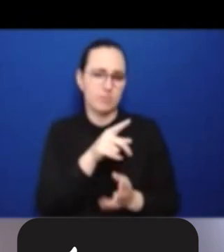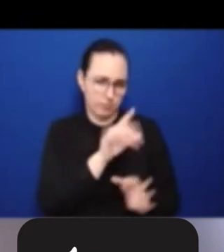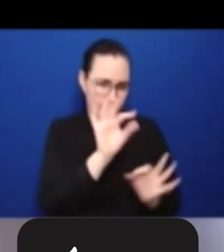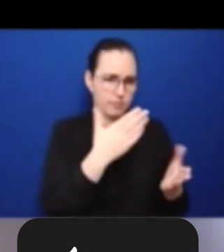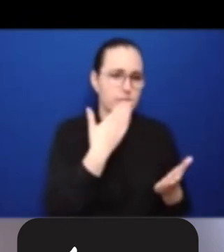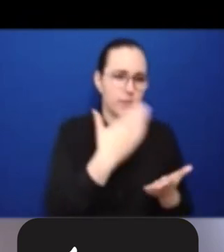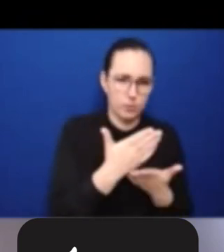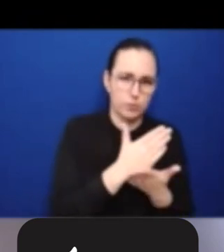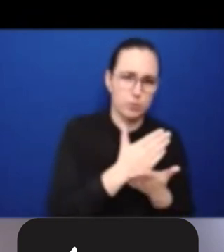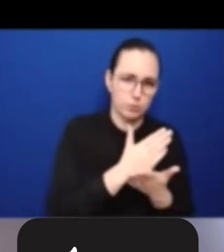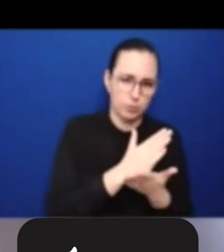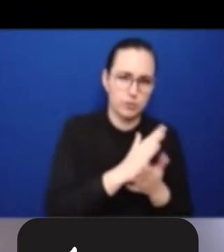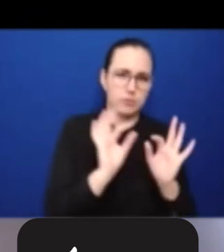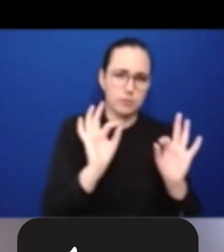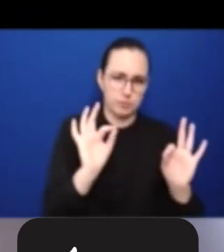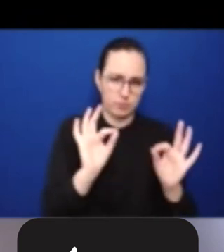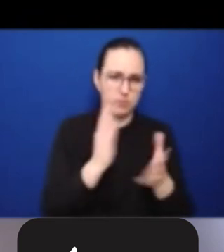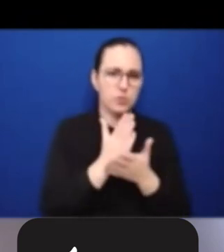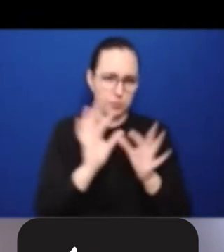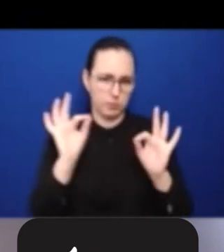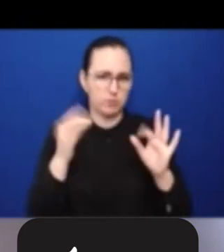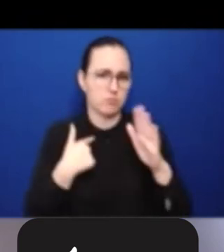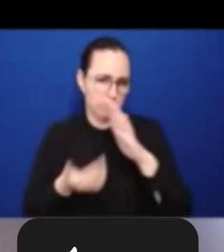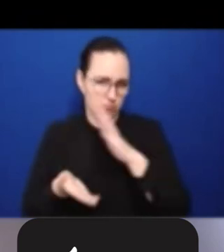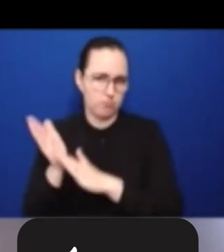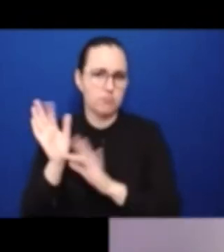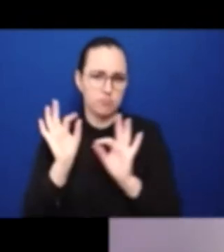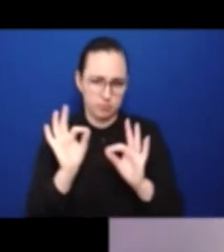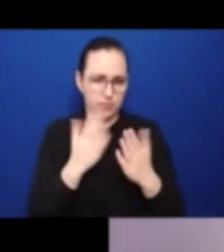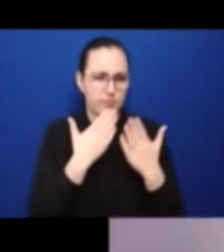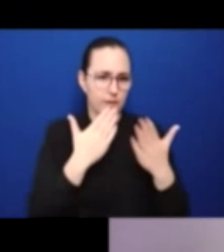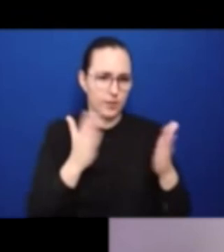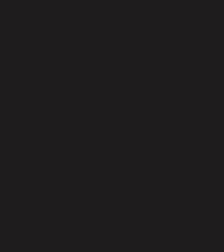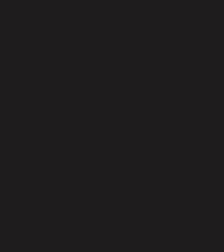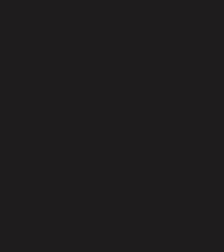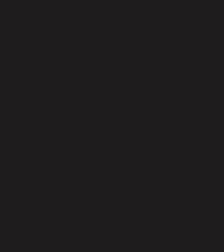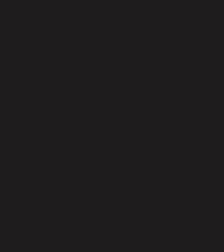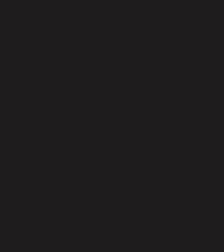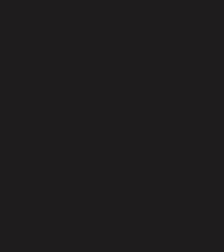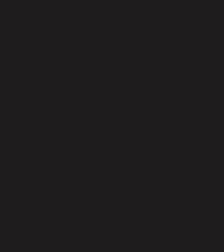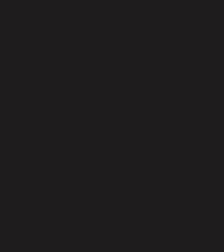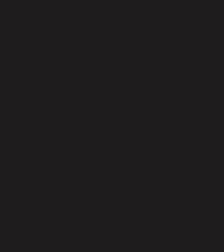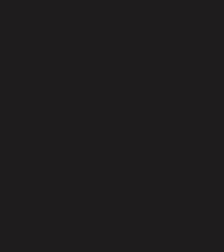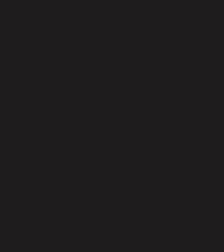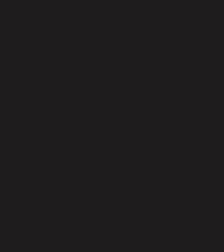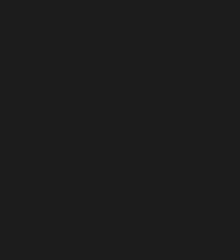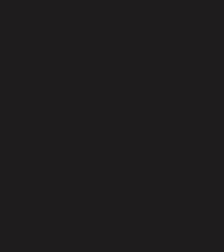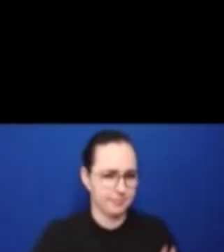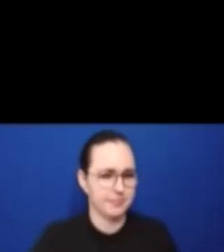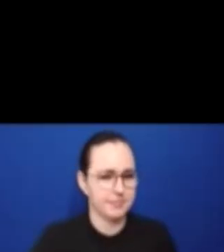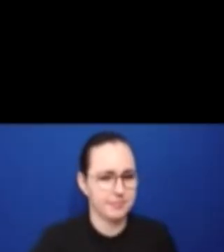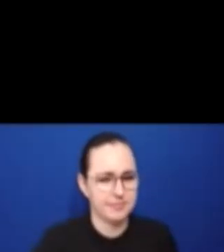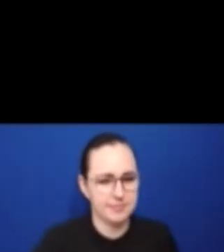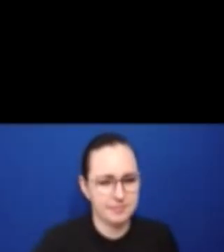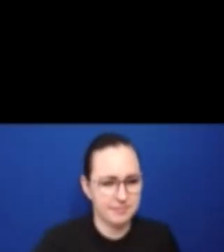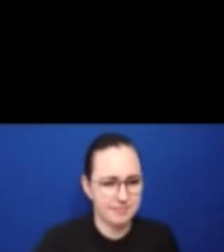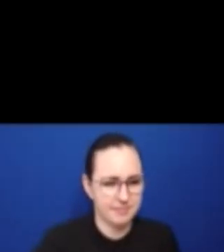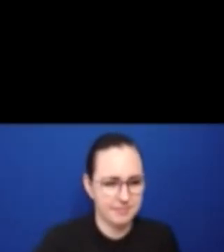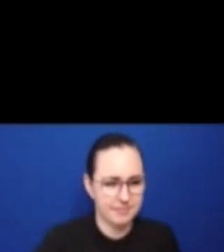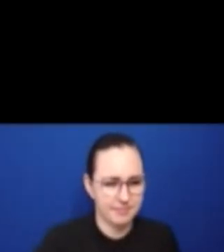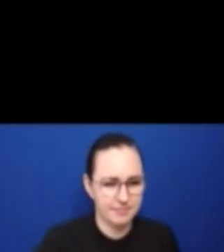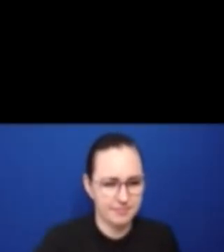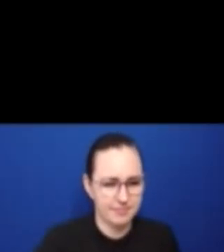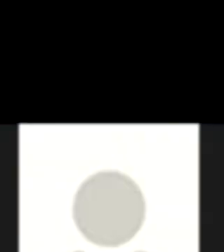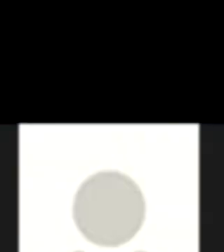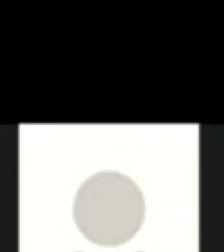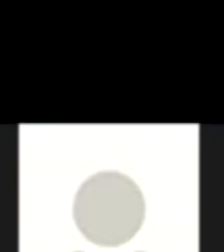think you can go. Thank you so much. My apologies for the very confusing setup. What I'll ask you all